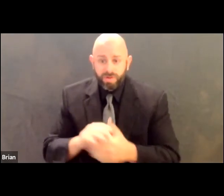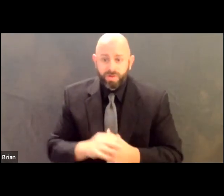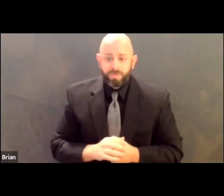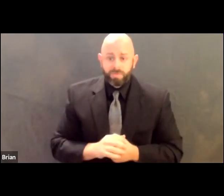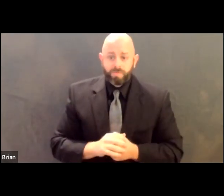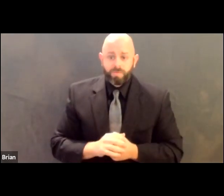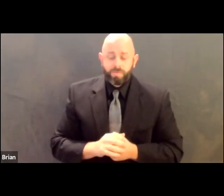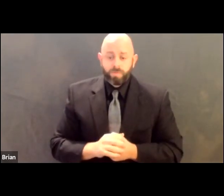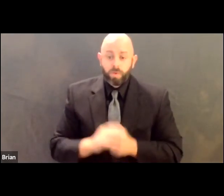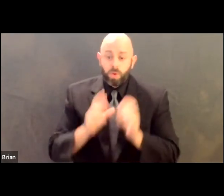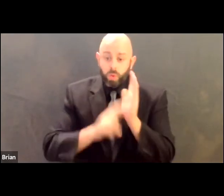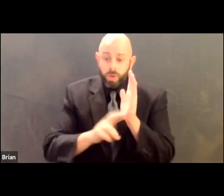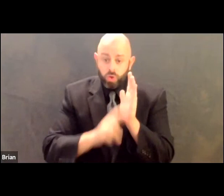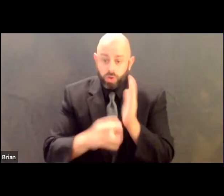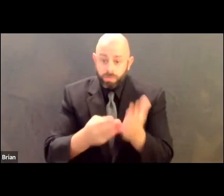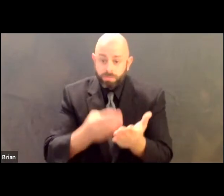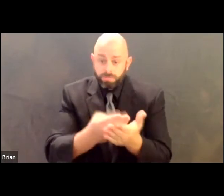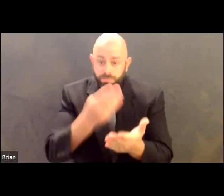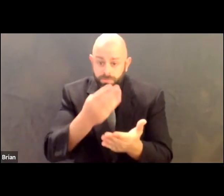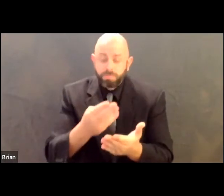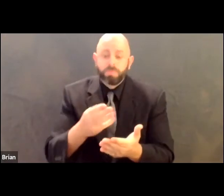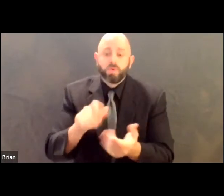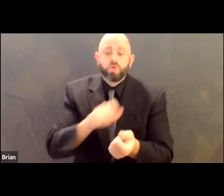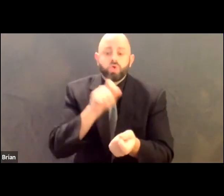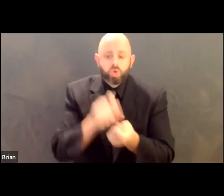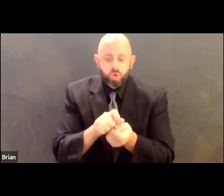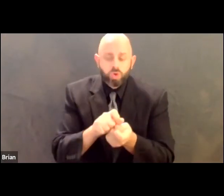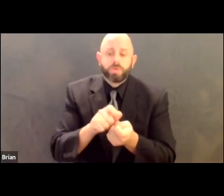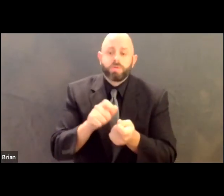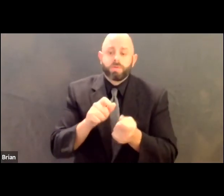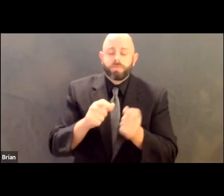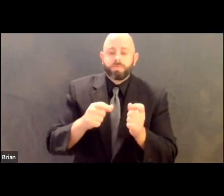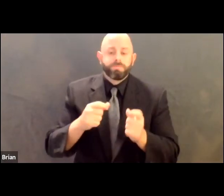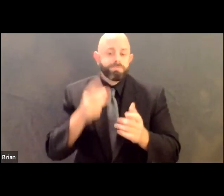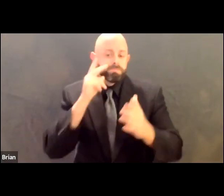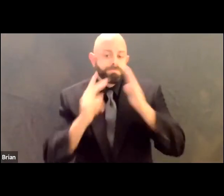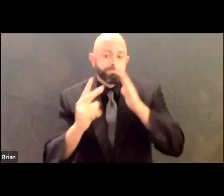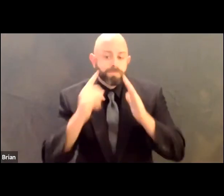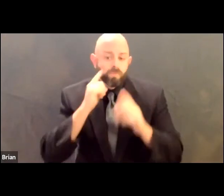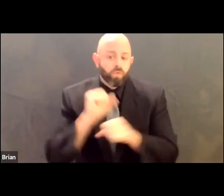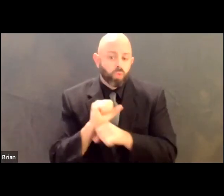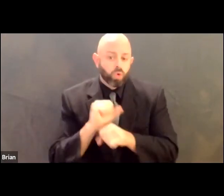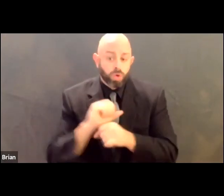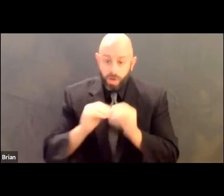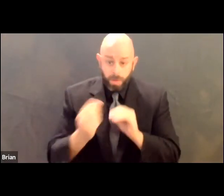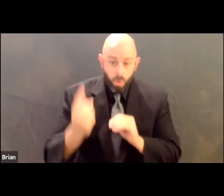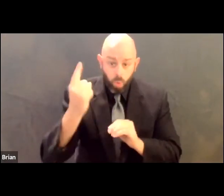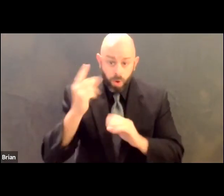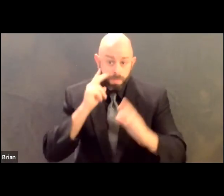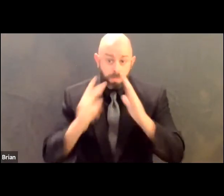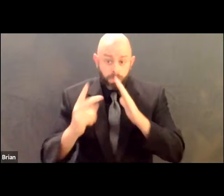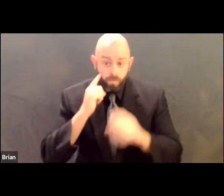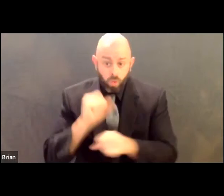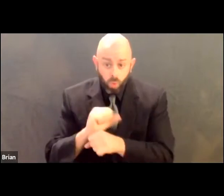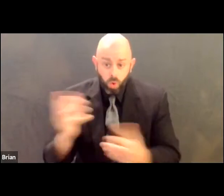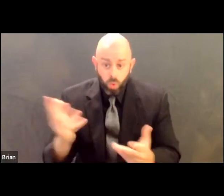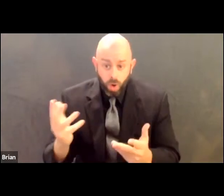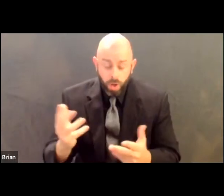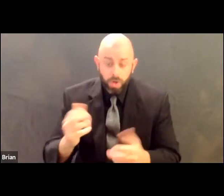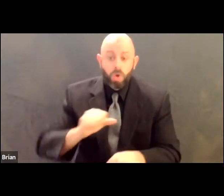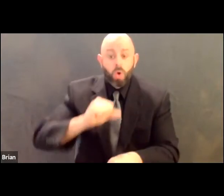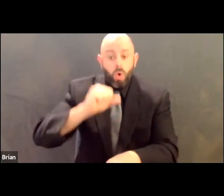Research tells us there are certain predictors of work for young people with disabilities, and the number one predictor is that work predicts